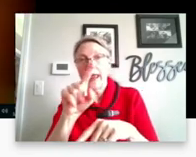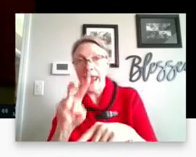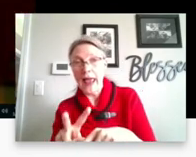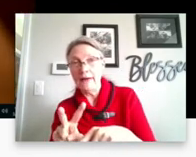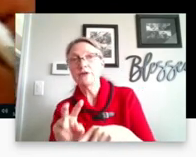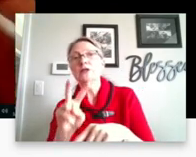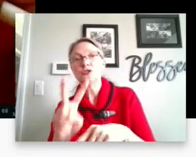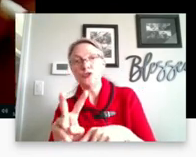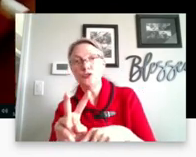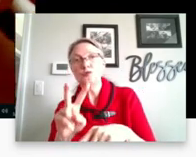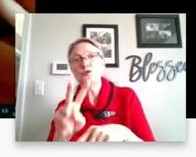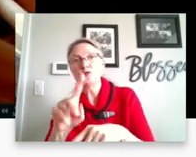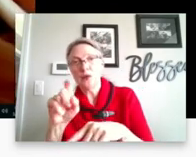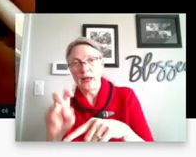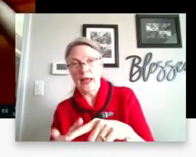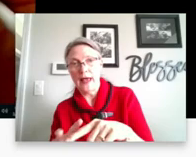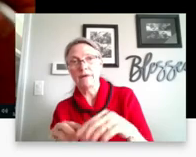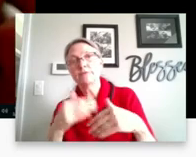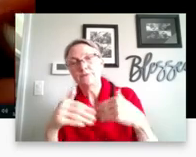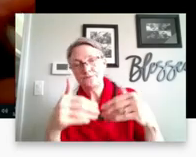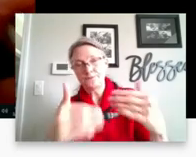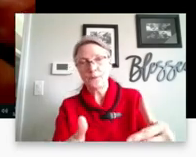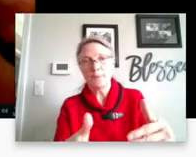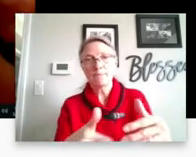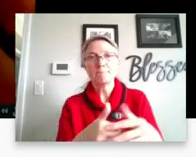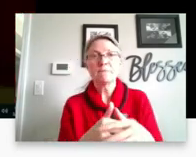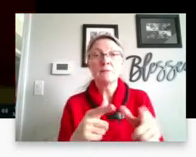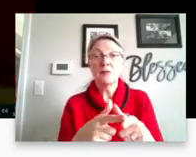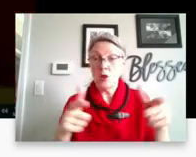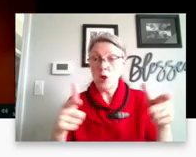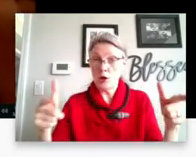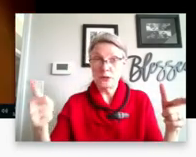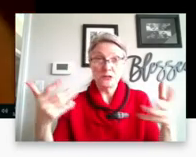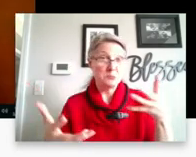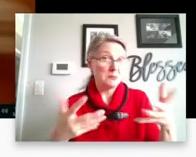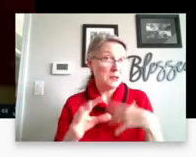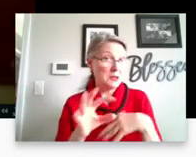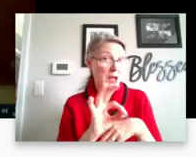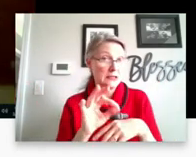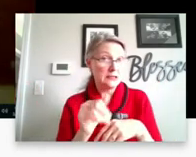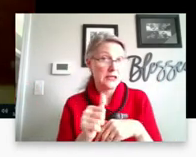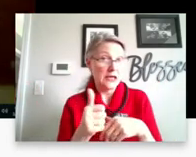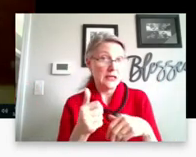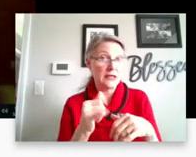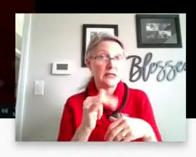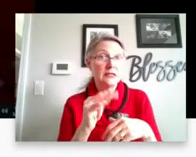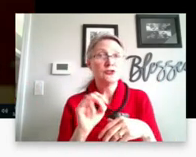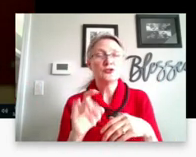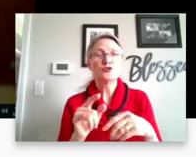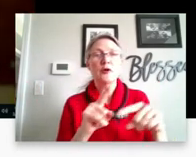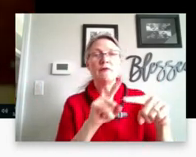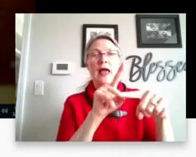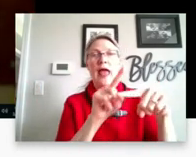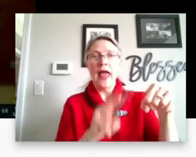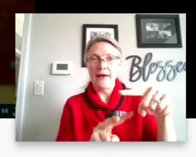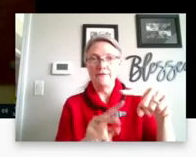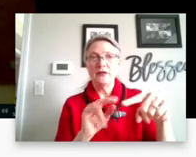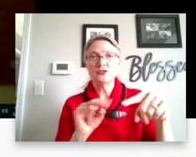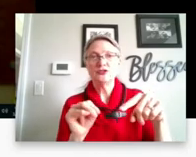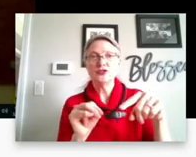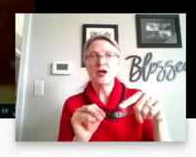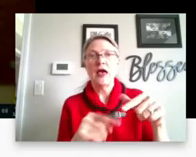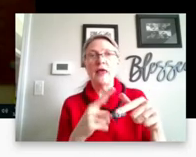my longest one, which looks to be about maybe 9 or 10 inches. So I've got half inch as my first option,